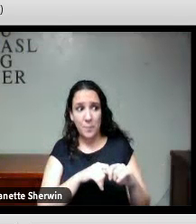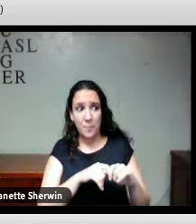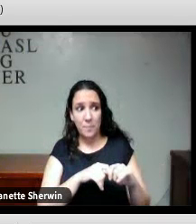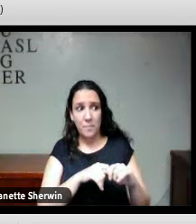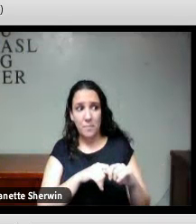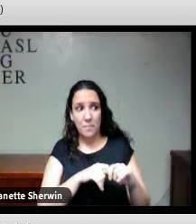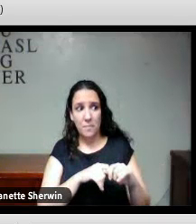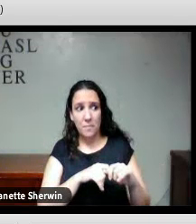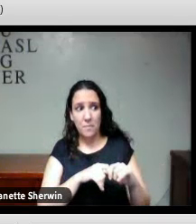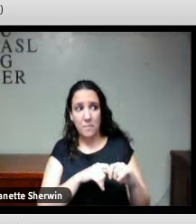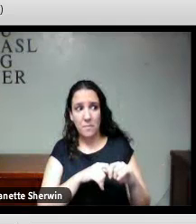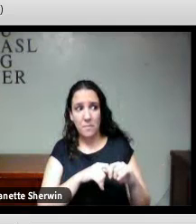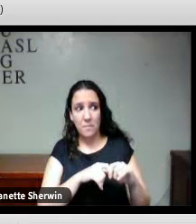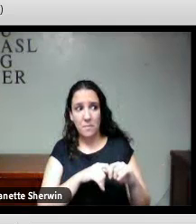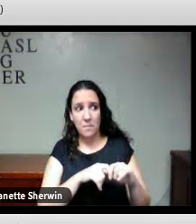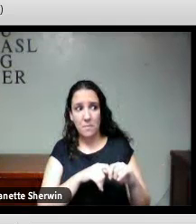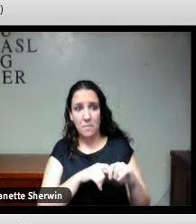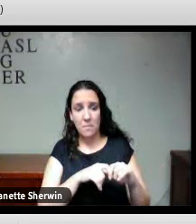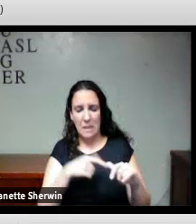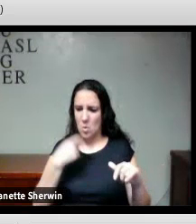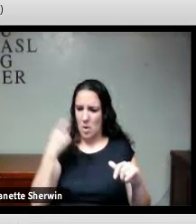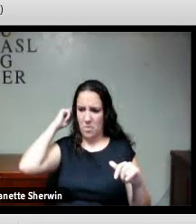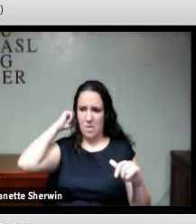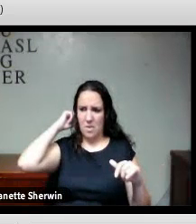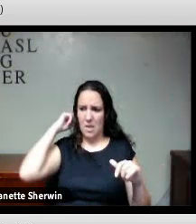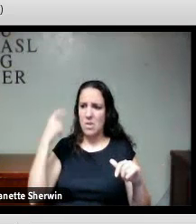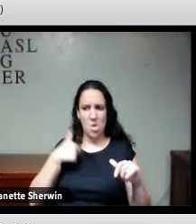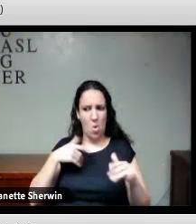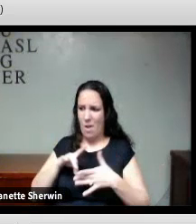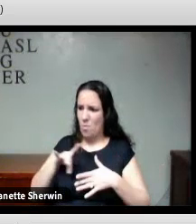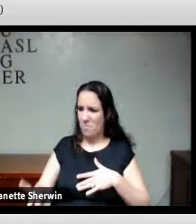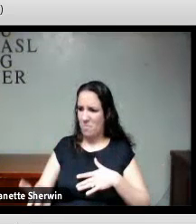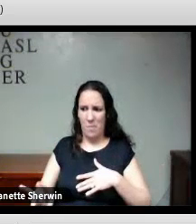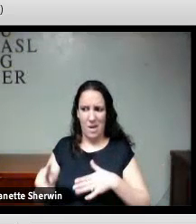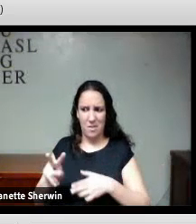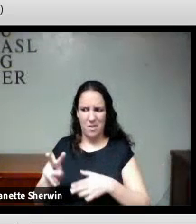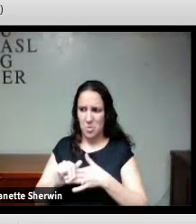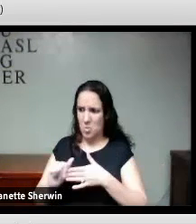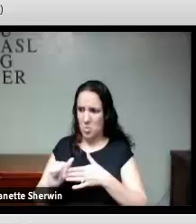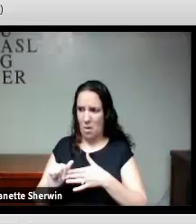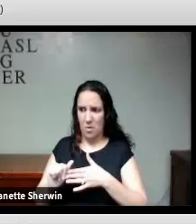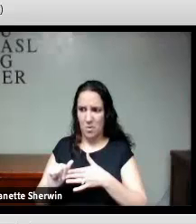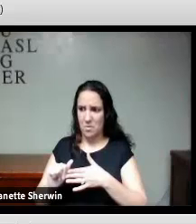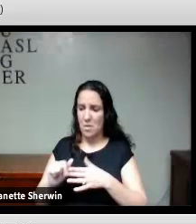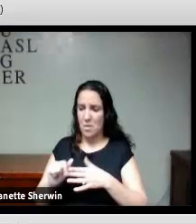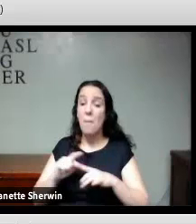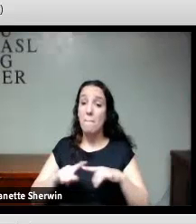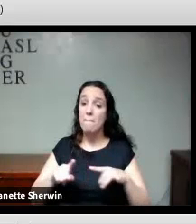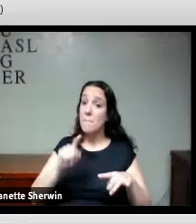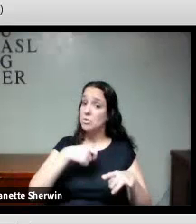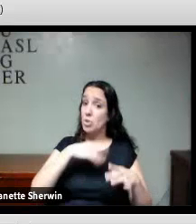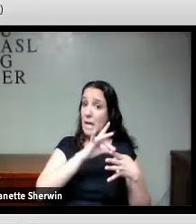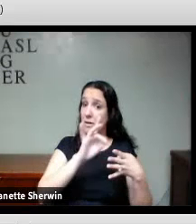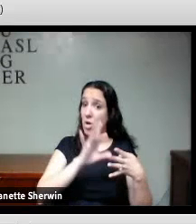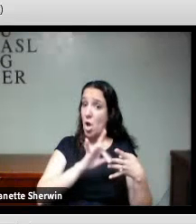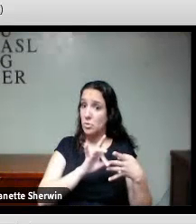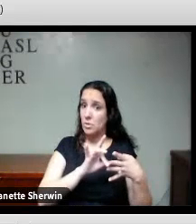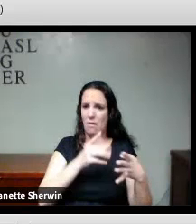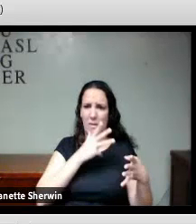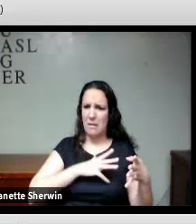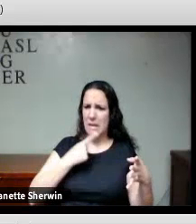customer service person that I am, I'm thinking I would have found a way to pay that $2 for her, but at least she had an option. And the lady said, of course I'll